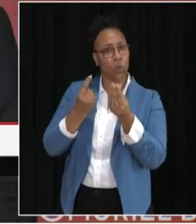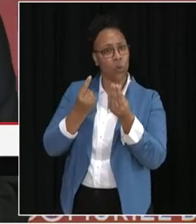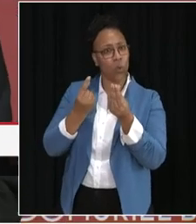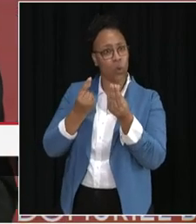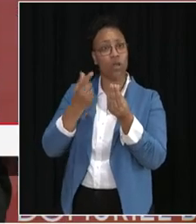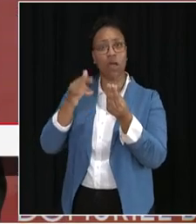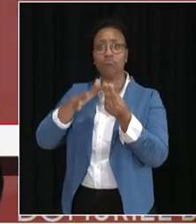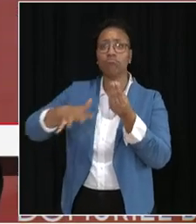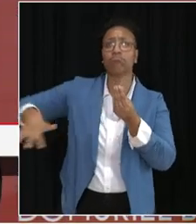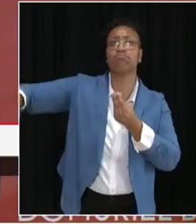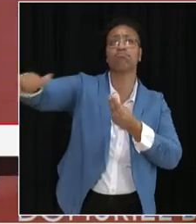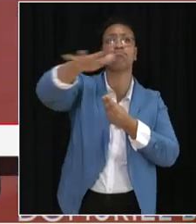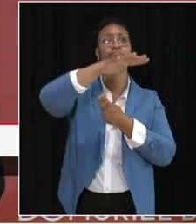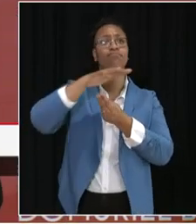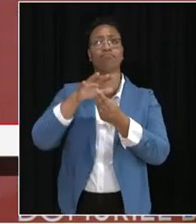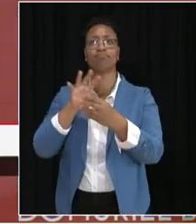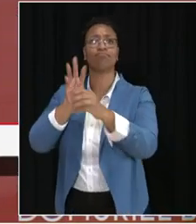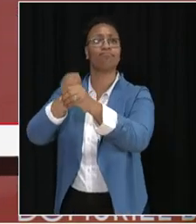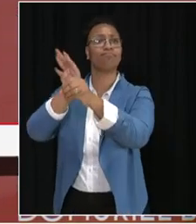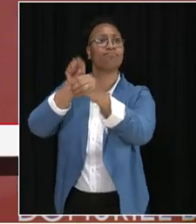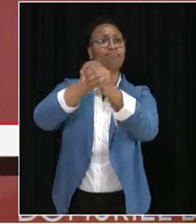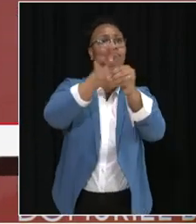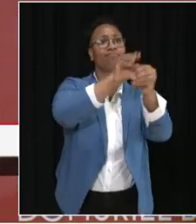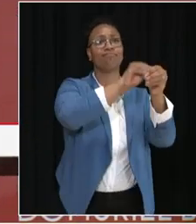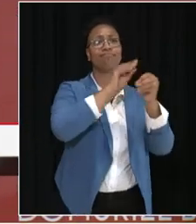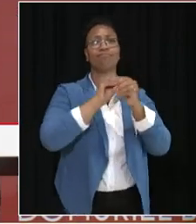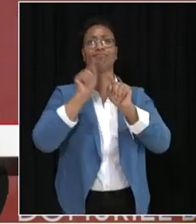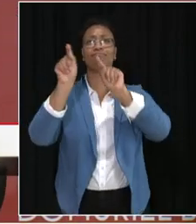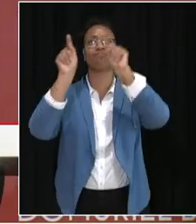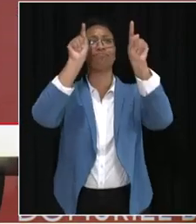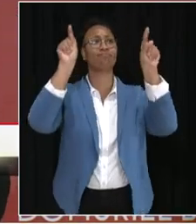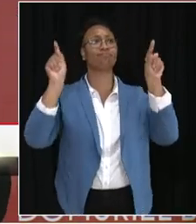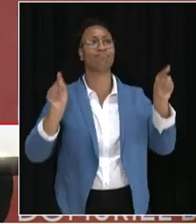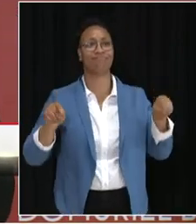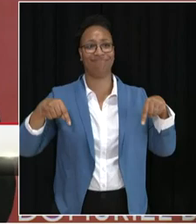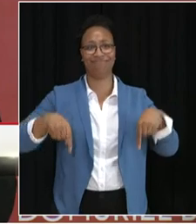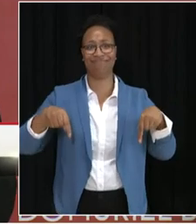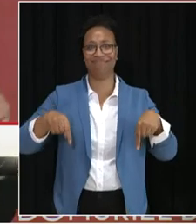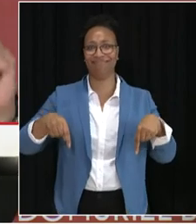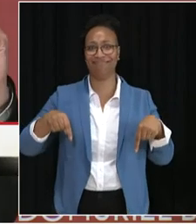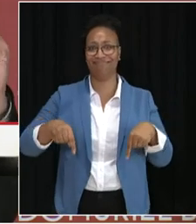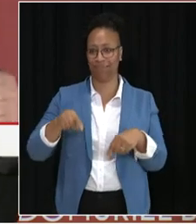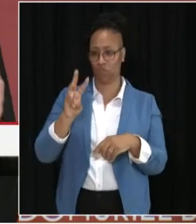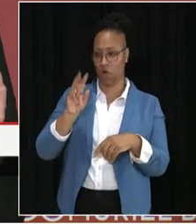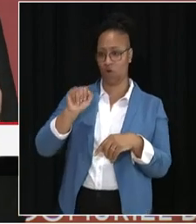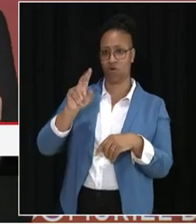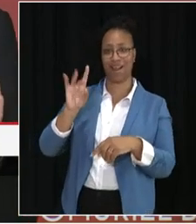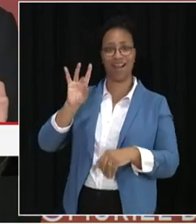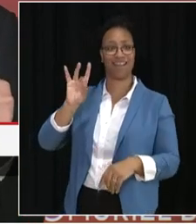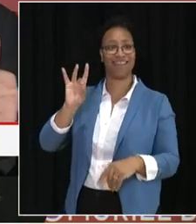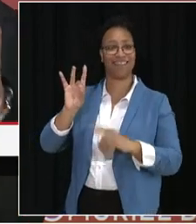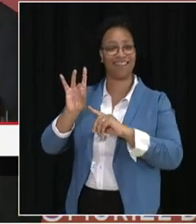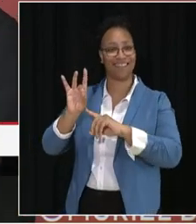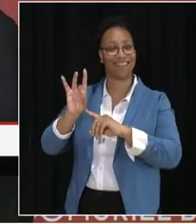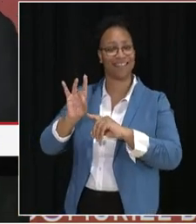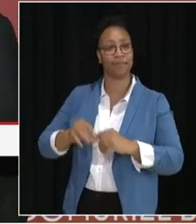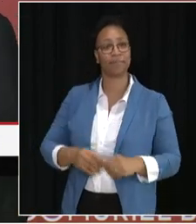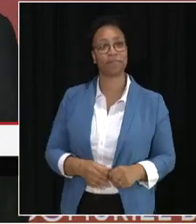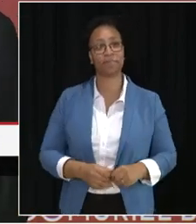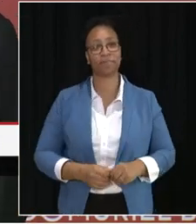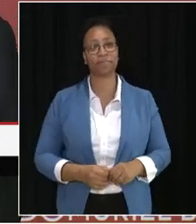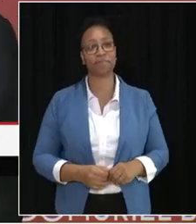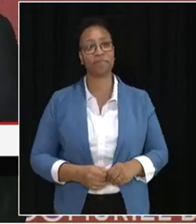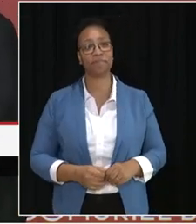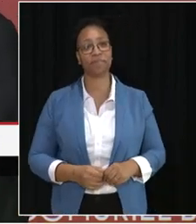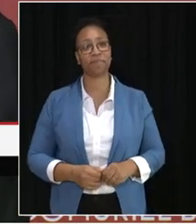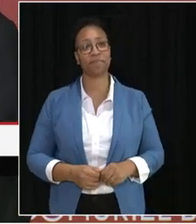country, have the highest track record of young people from disadvantaged, underserved,